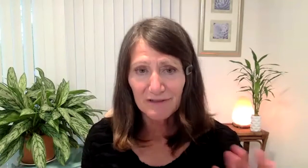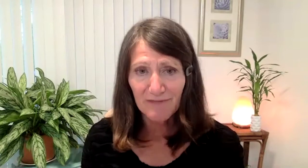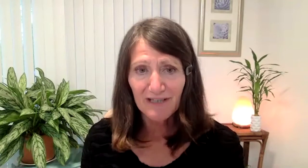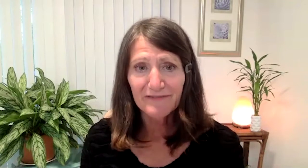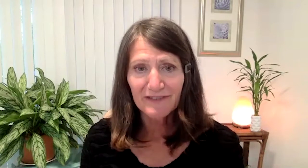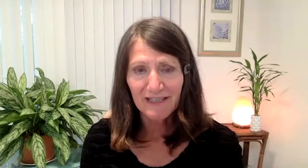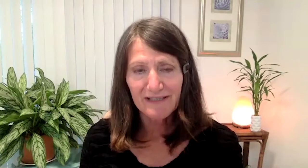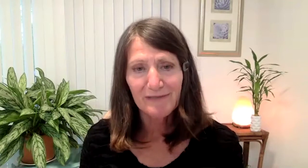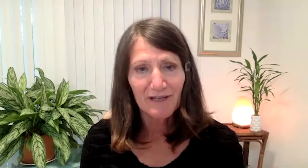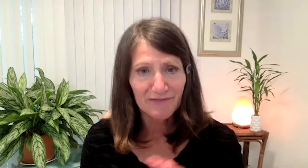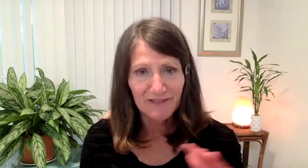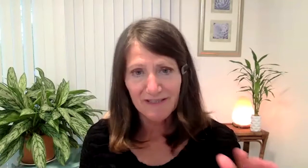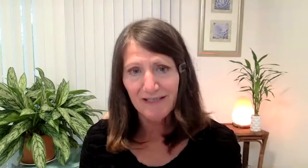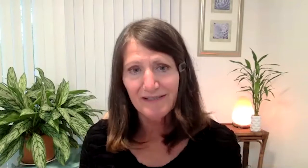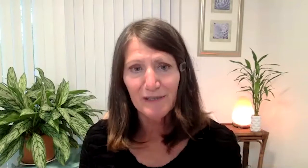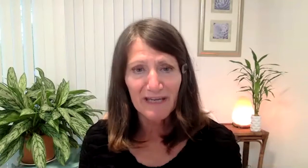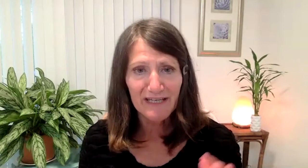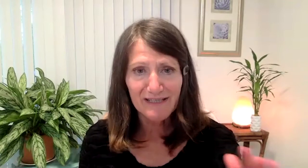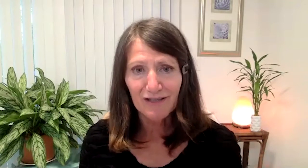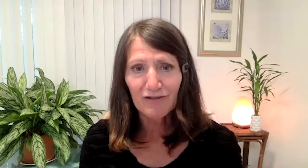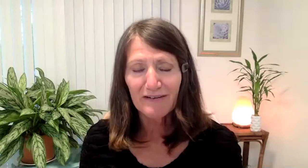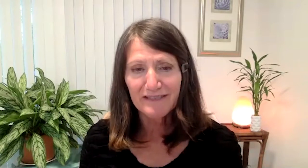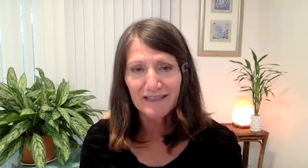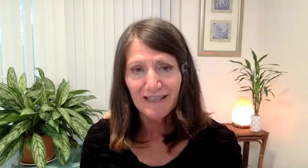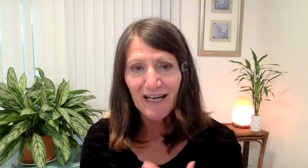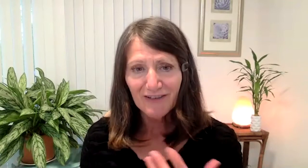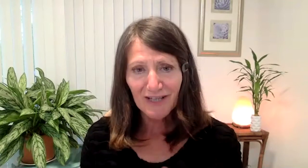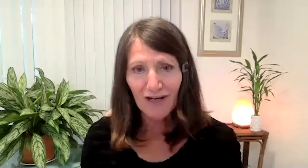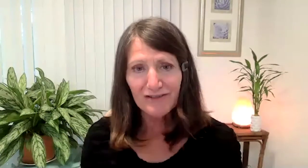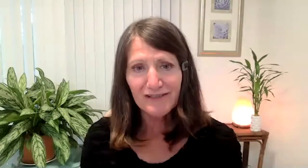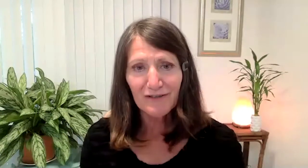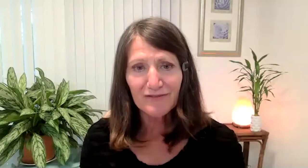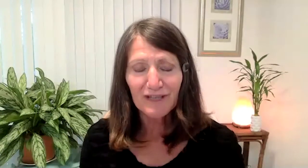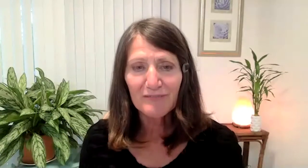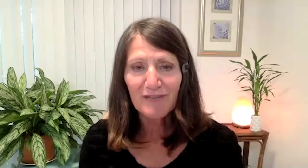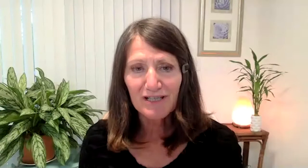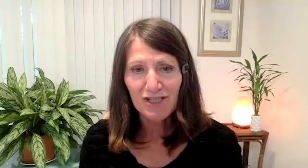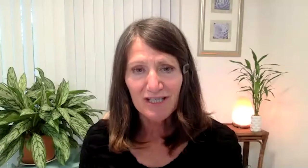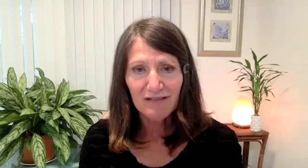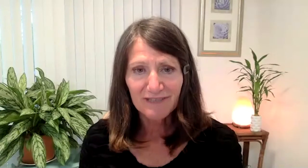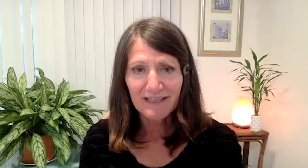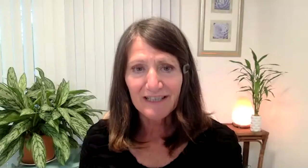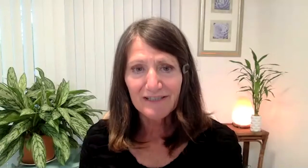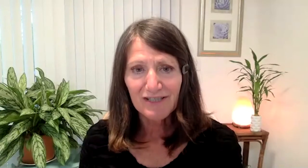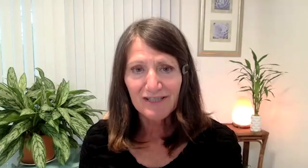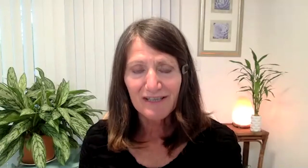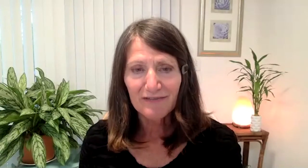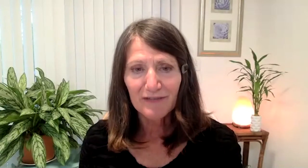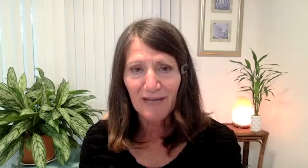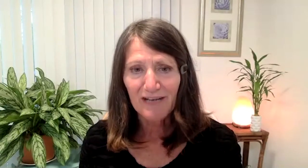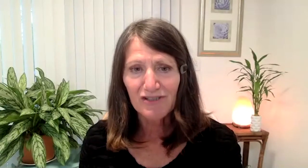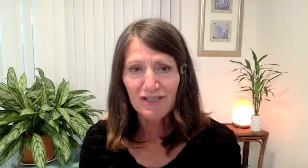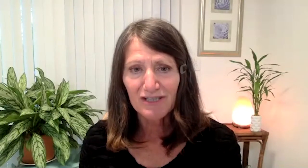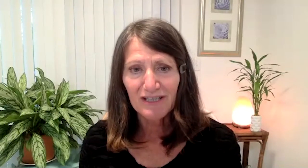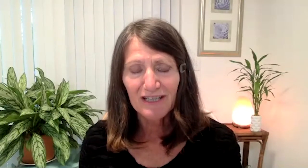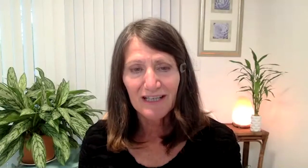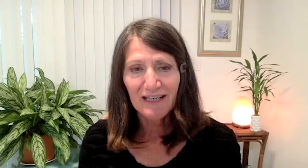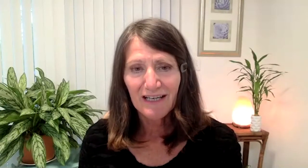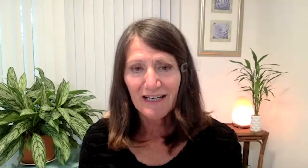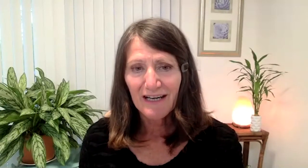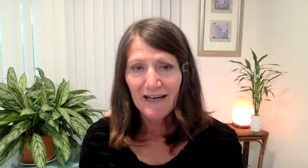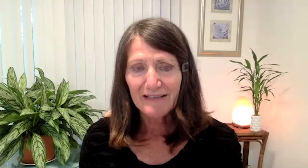not only mindfulness as the base, the grounding, but also very much related to